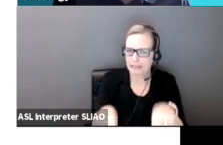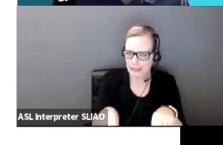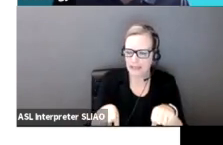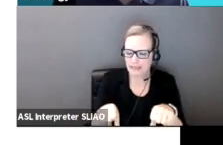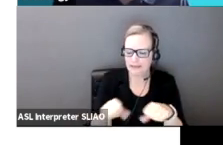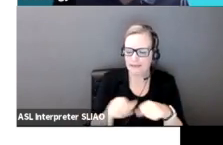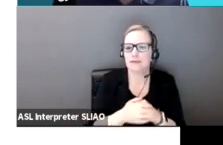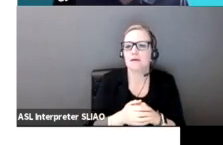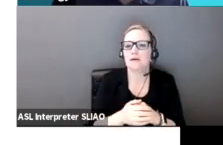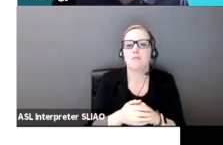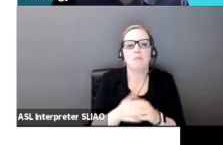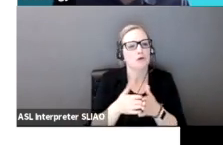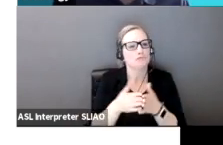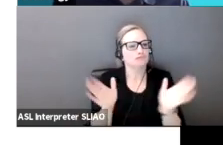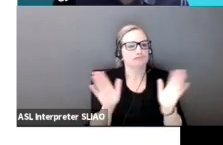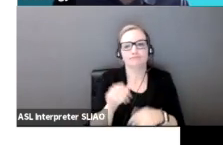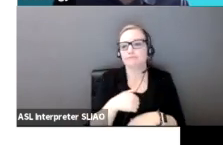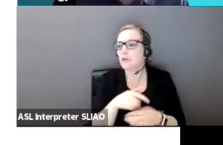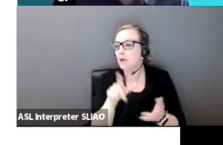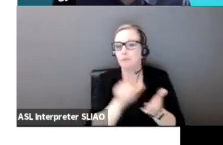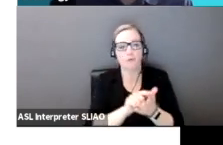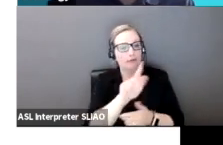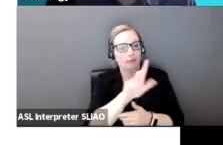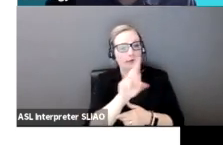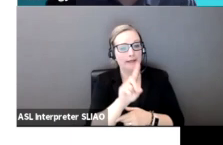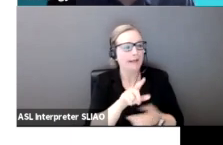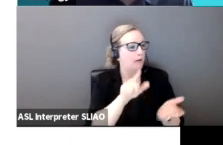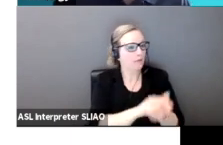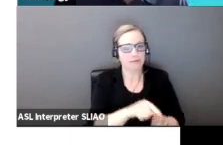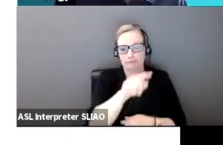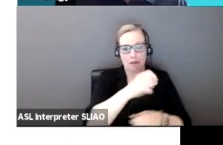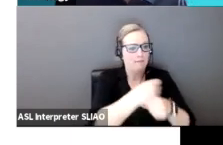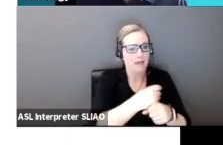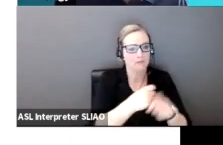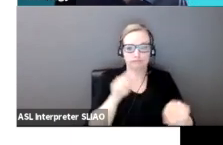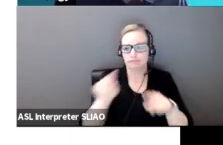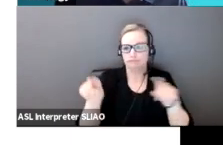simply 3D printing something does not make it